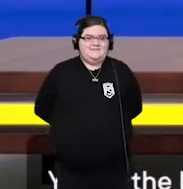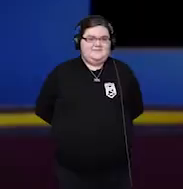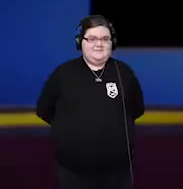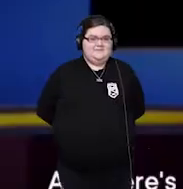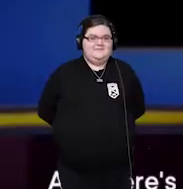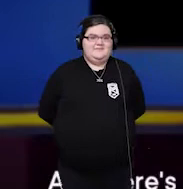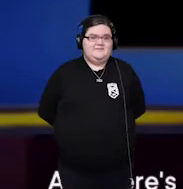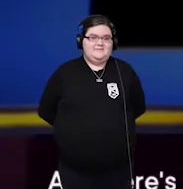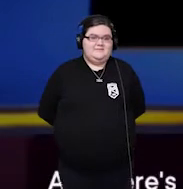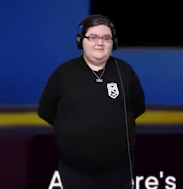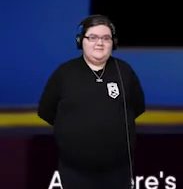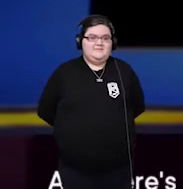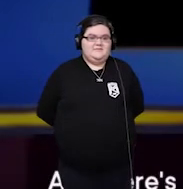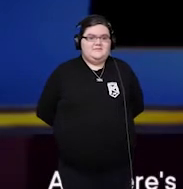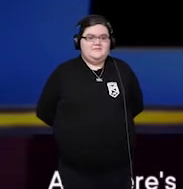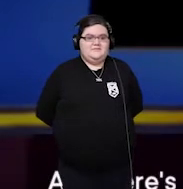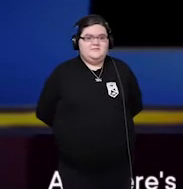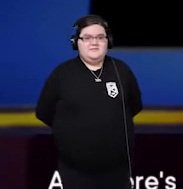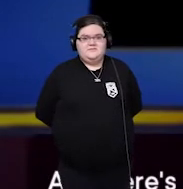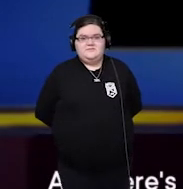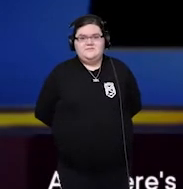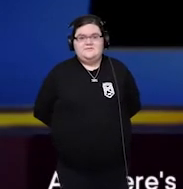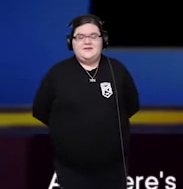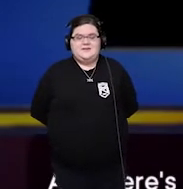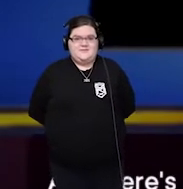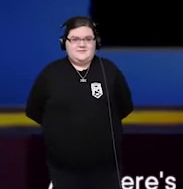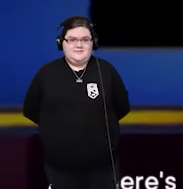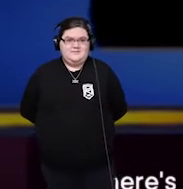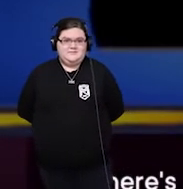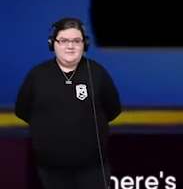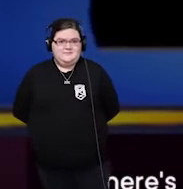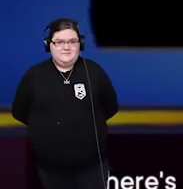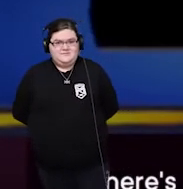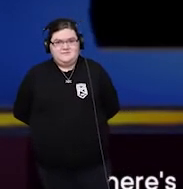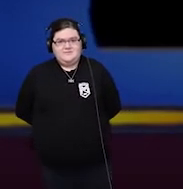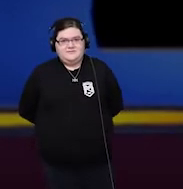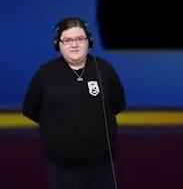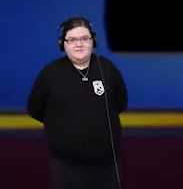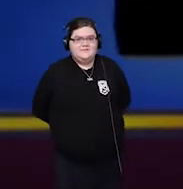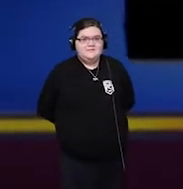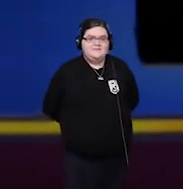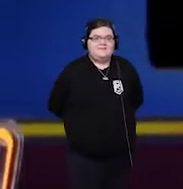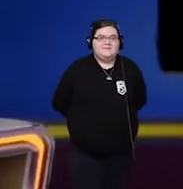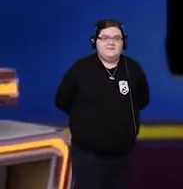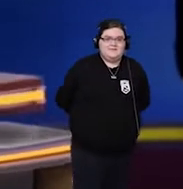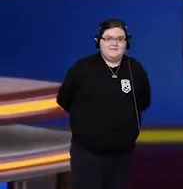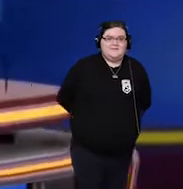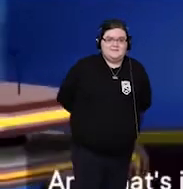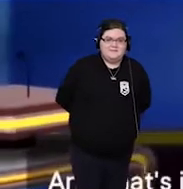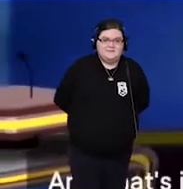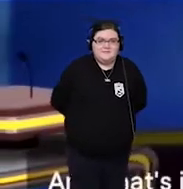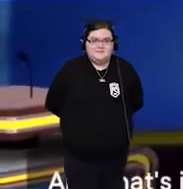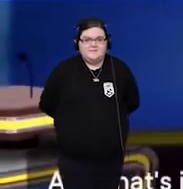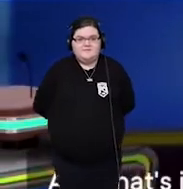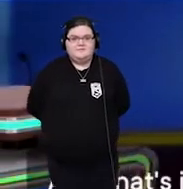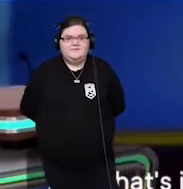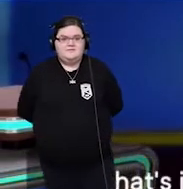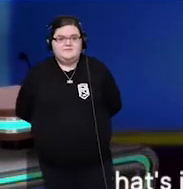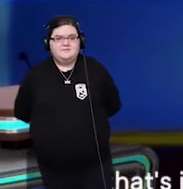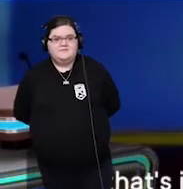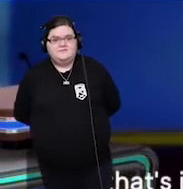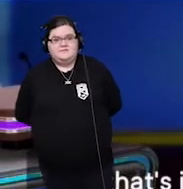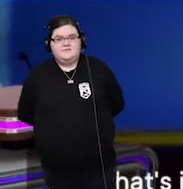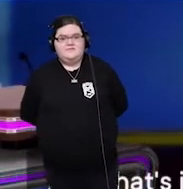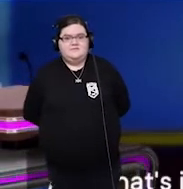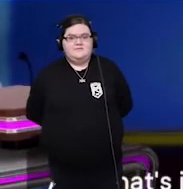Wait. And here's how the scores look. We have 90 seconds to answer five. Oh, God. But we get to go first, so